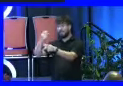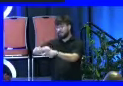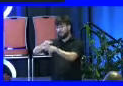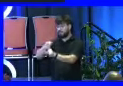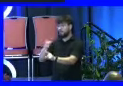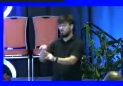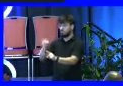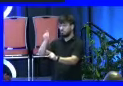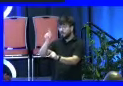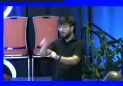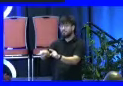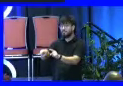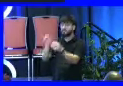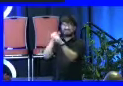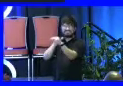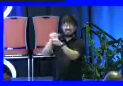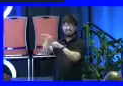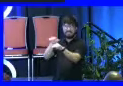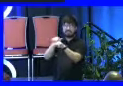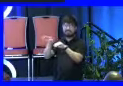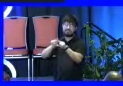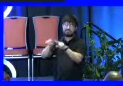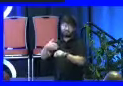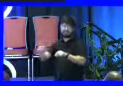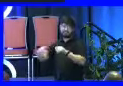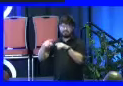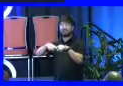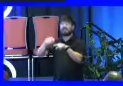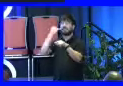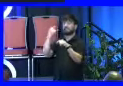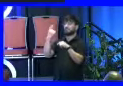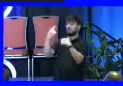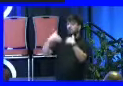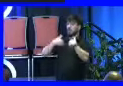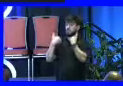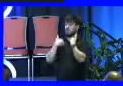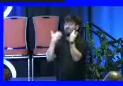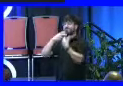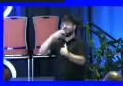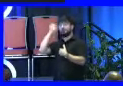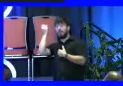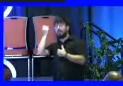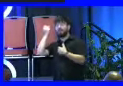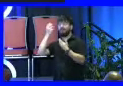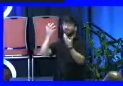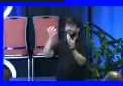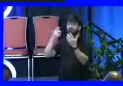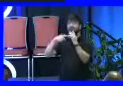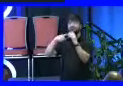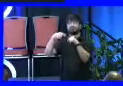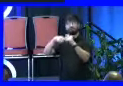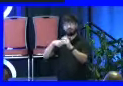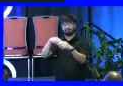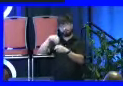we need to deploy different things depending on if somebody is younger or older, because at least in Massachusetts,